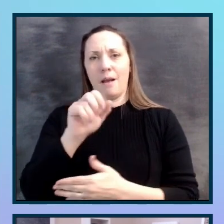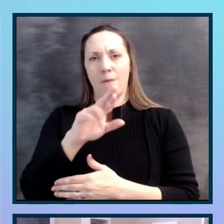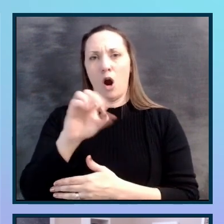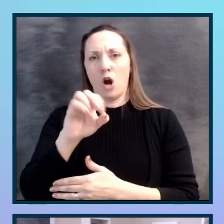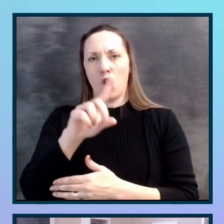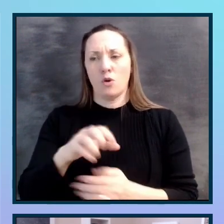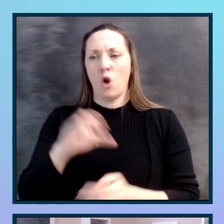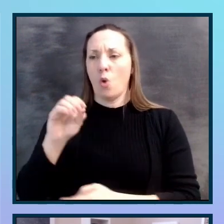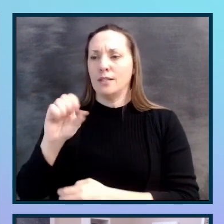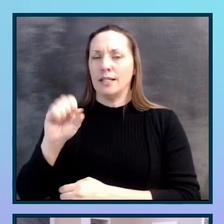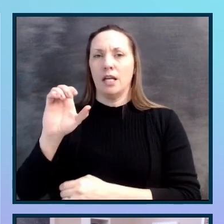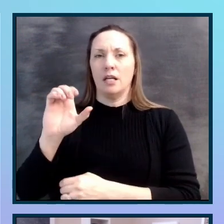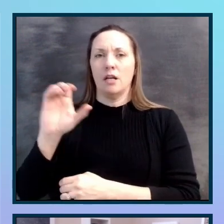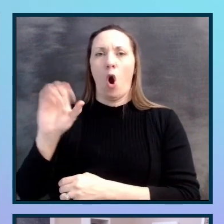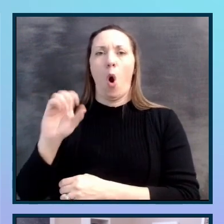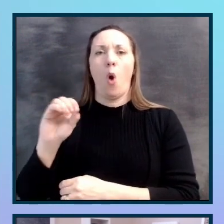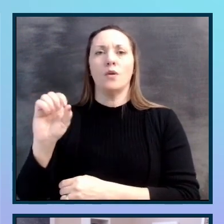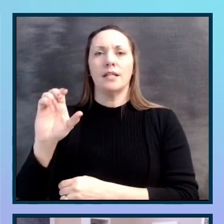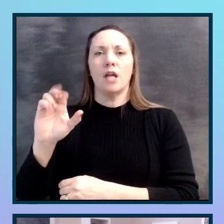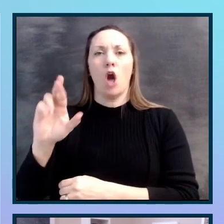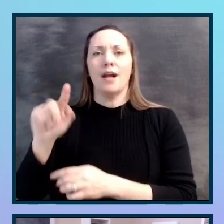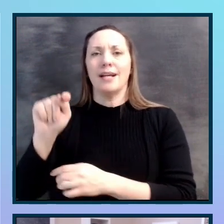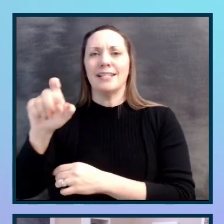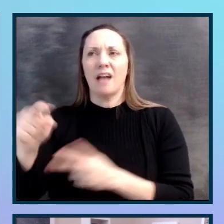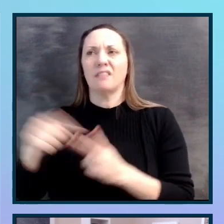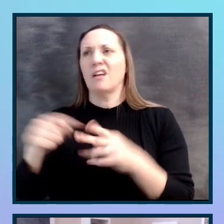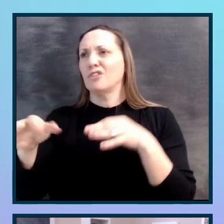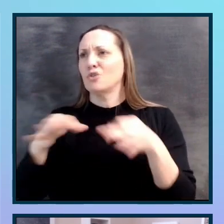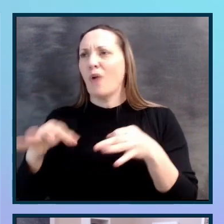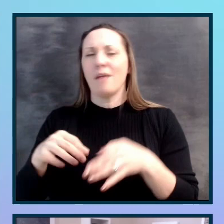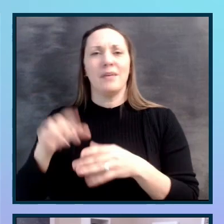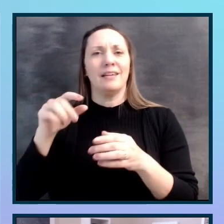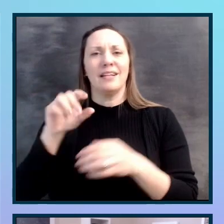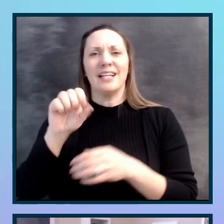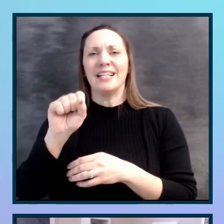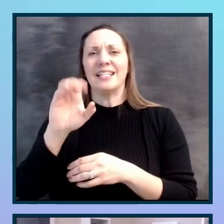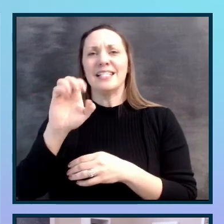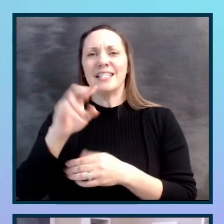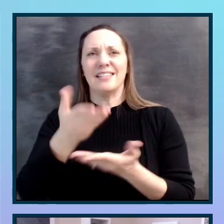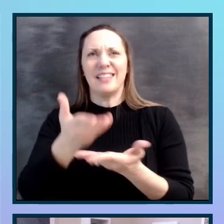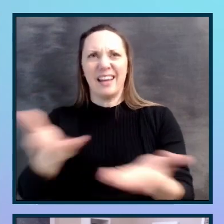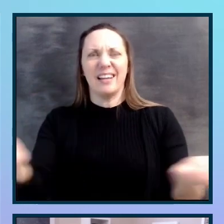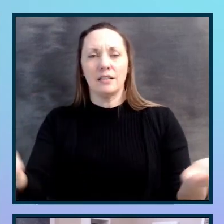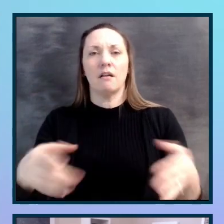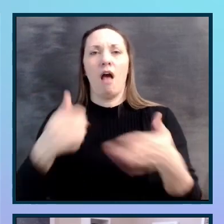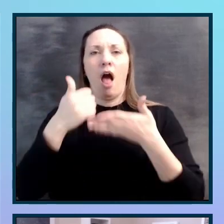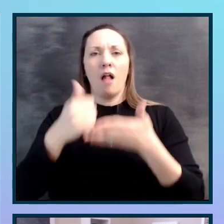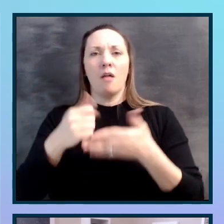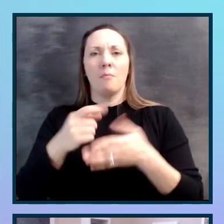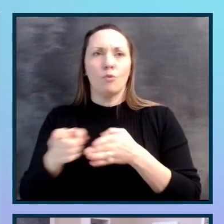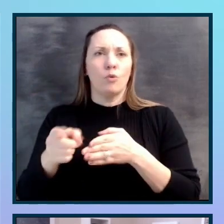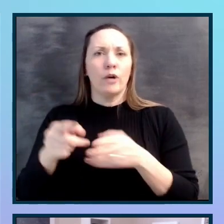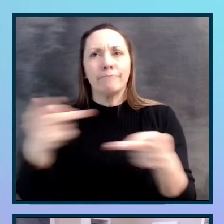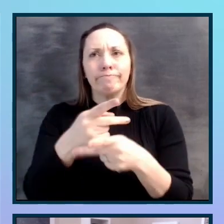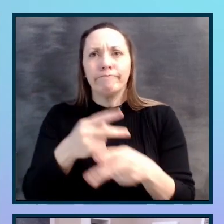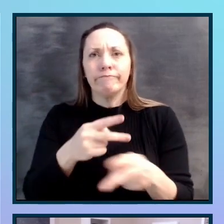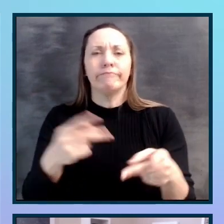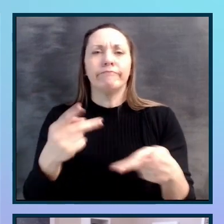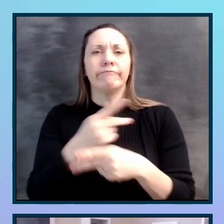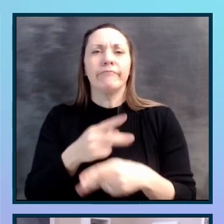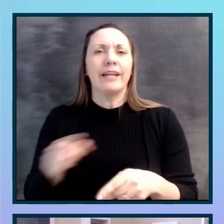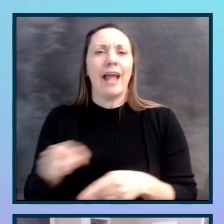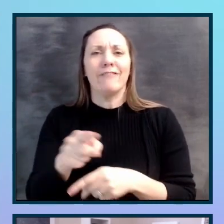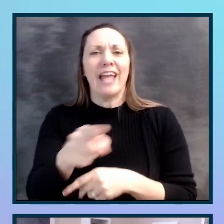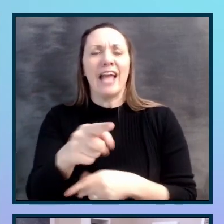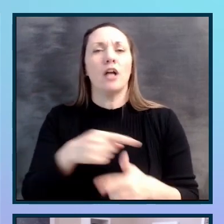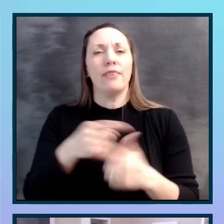text, to finding faces, describing scenes, helping with navigation. These are all uses of AI that are improving the